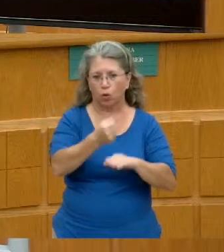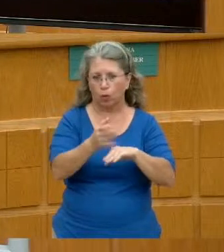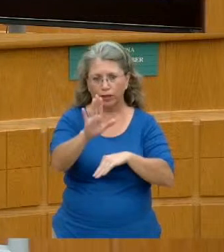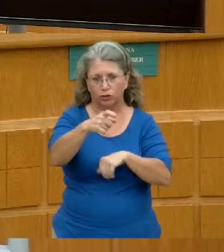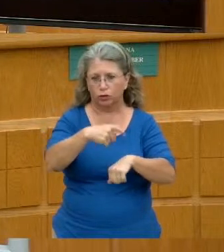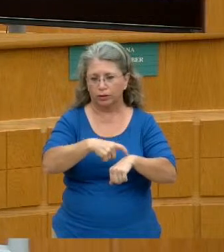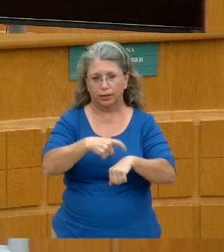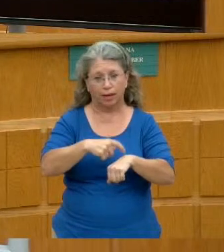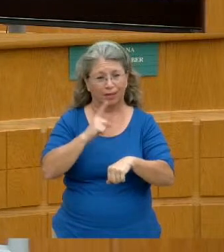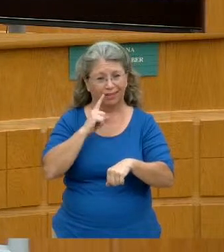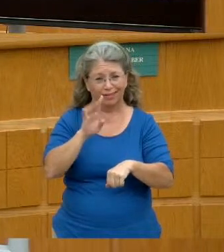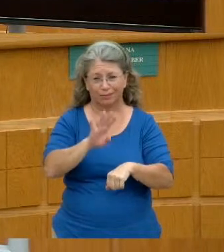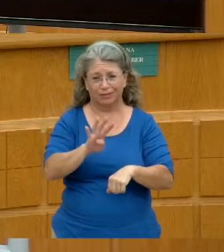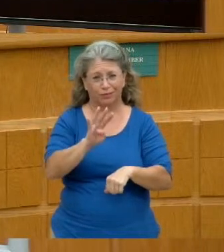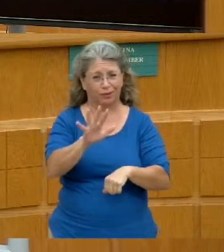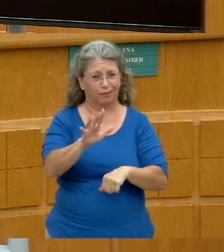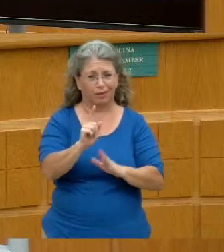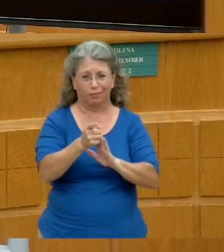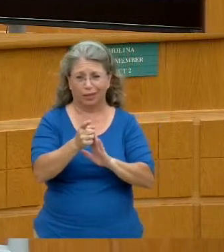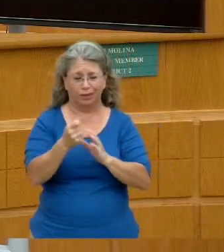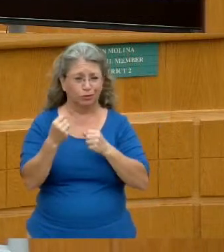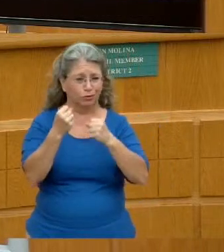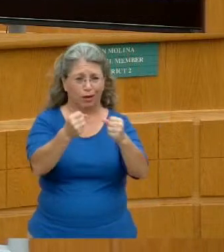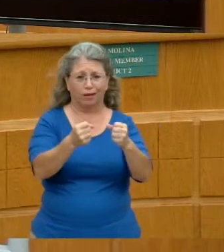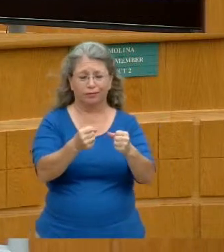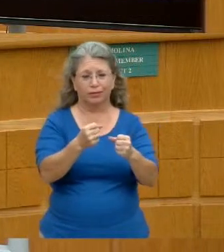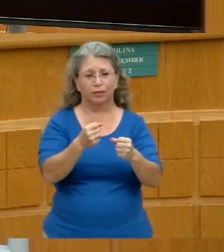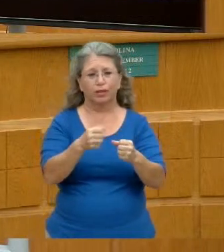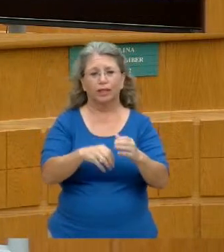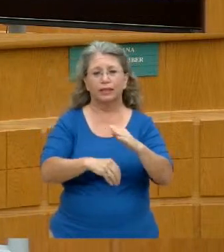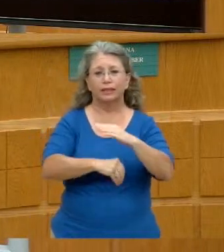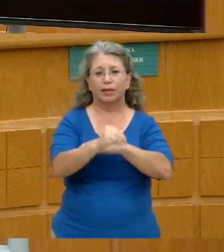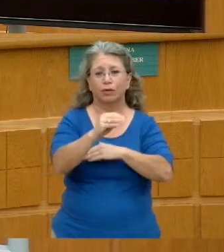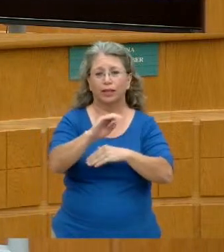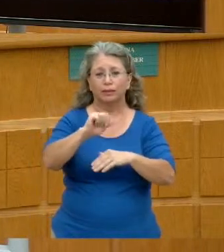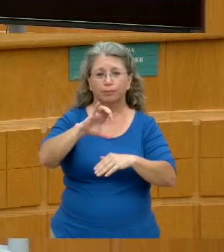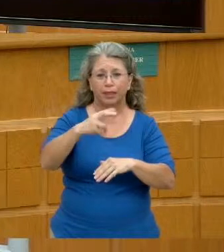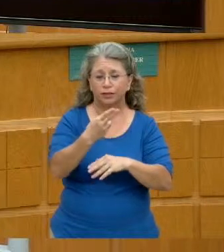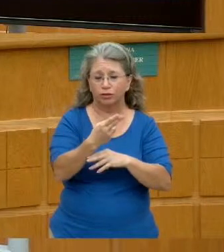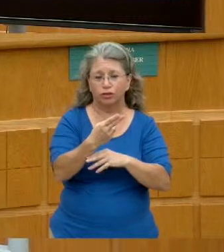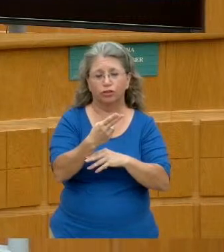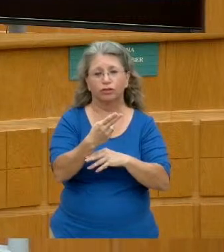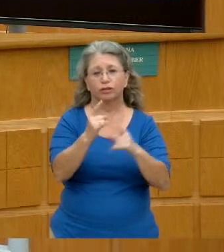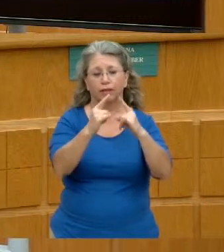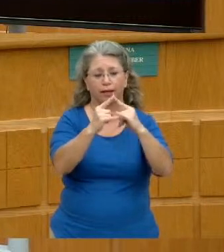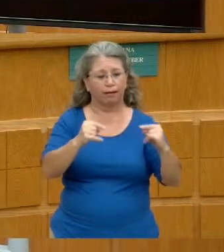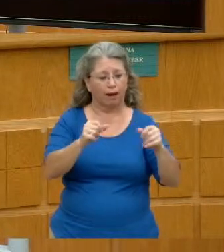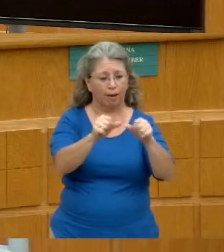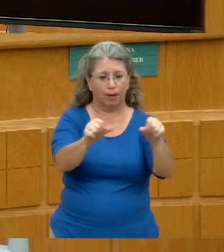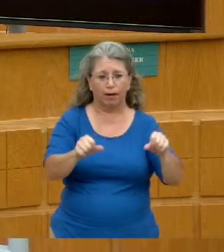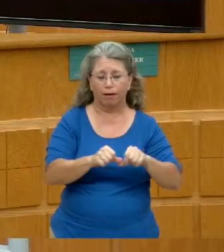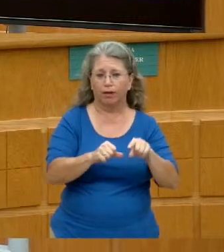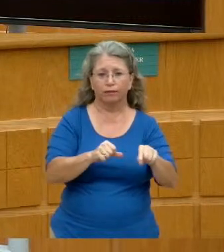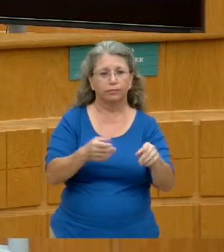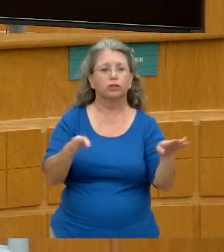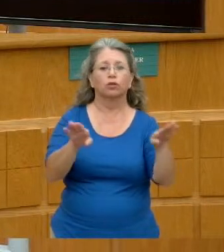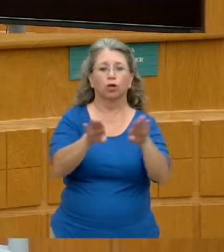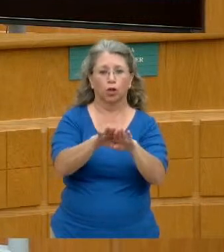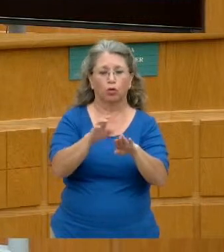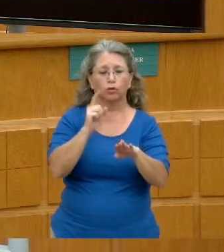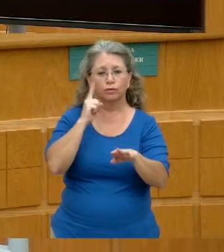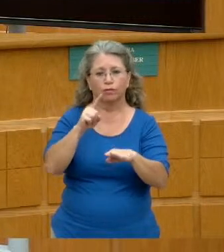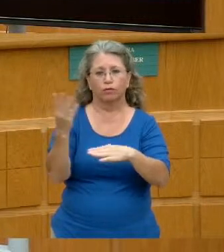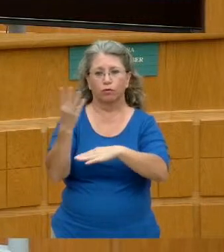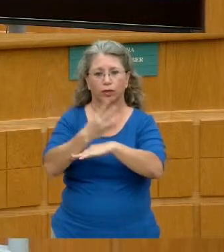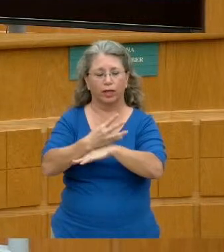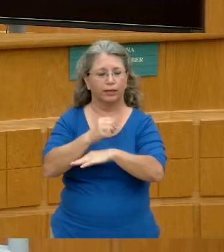I think, a 45-minute drive. So the Sunrise Beach RV Park and campsite will be closed for those 4-day periods, and we're not